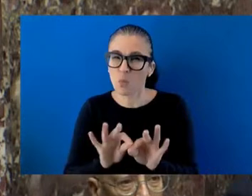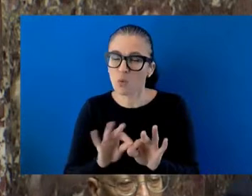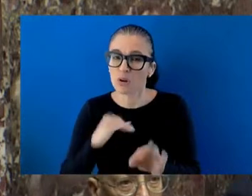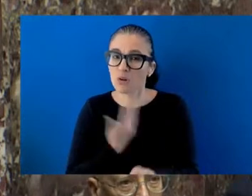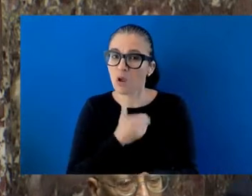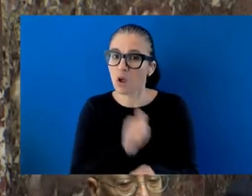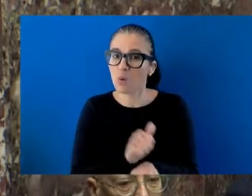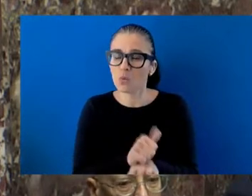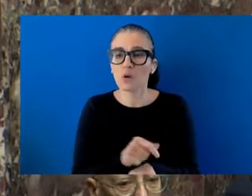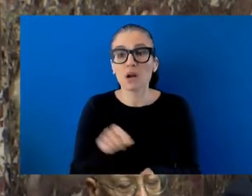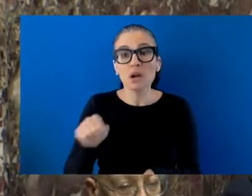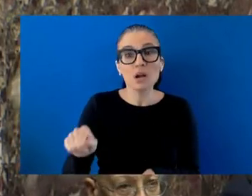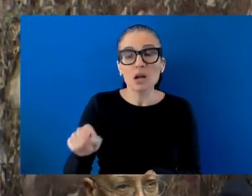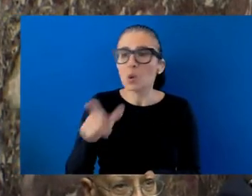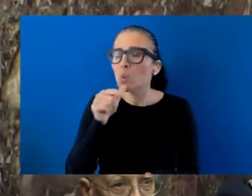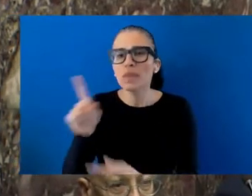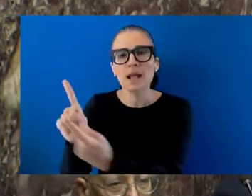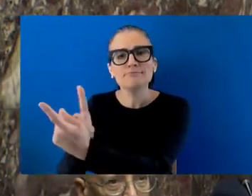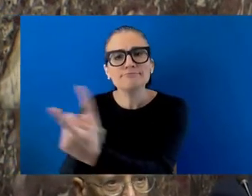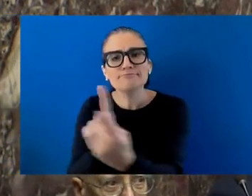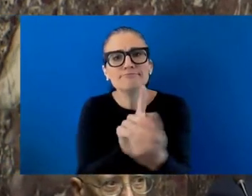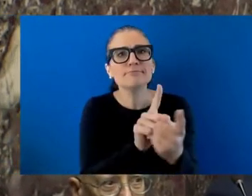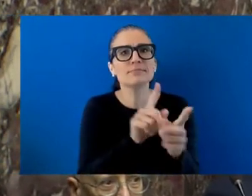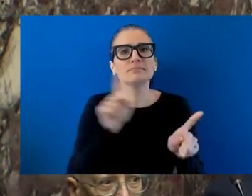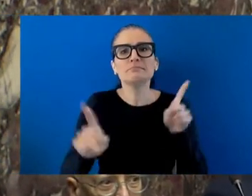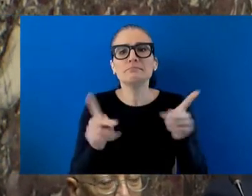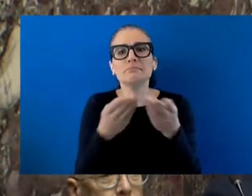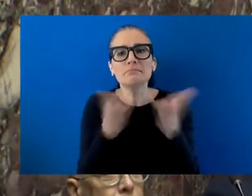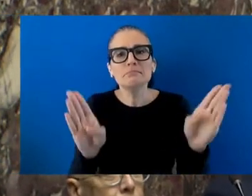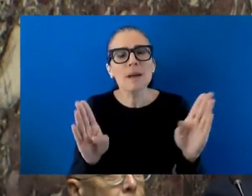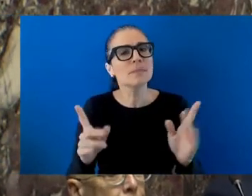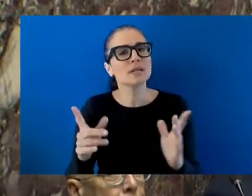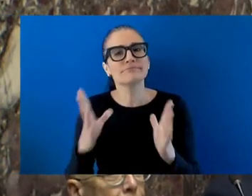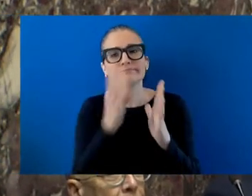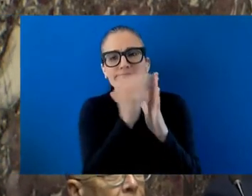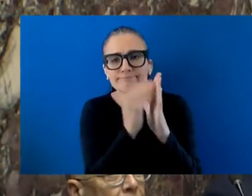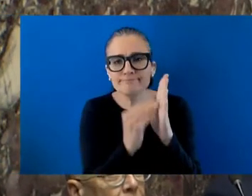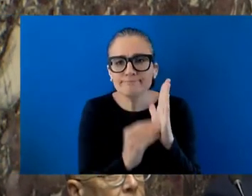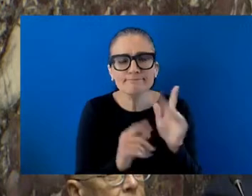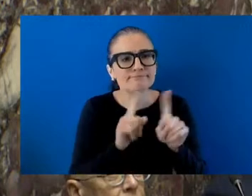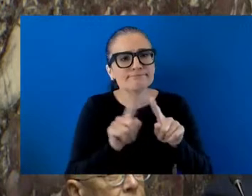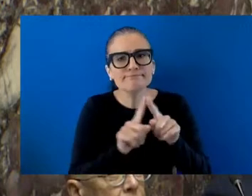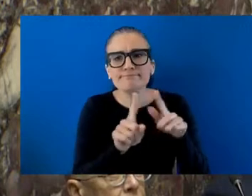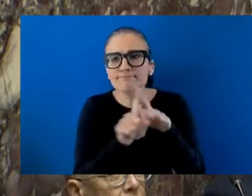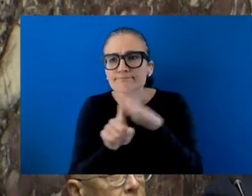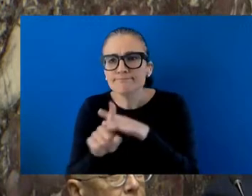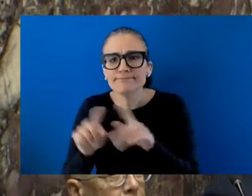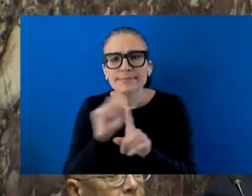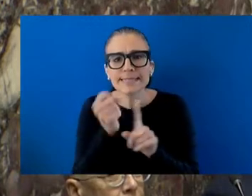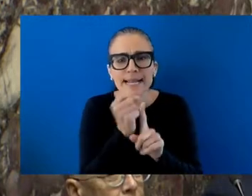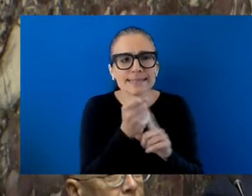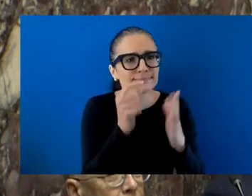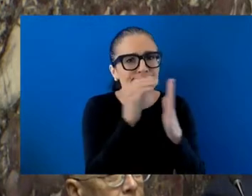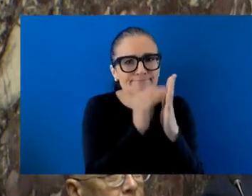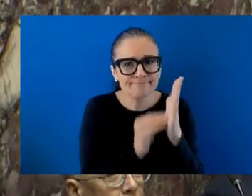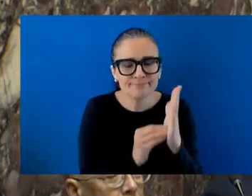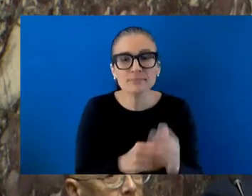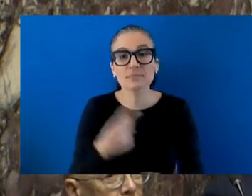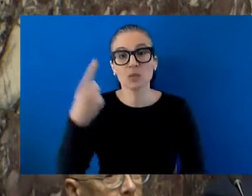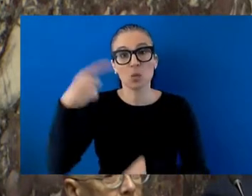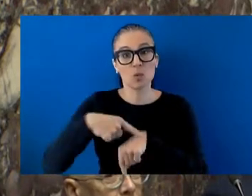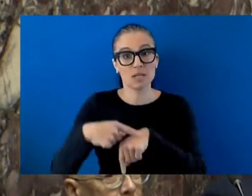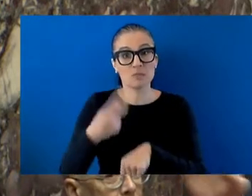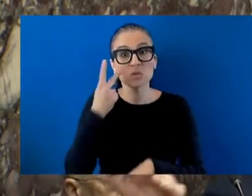casework issues. And I once saw a cartoon of someone blindfolded with a dart about to throw it at a